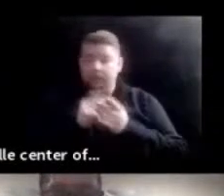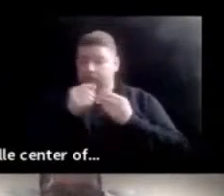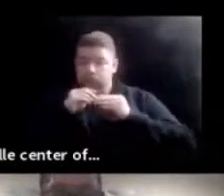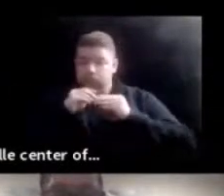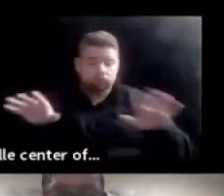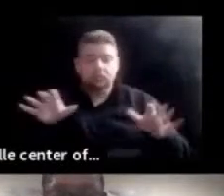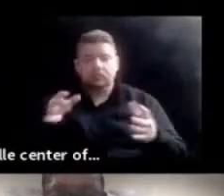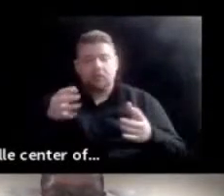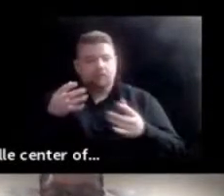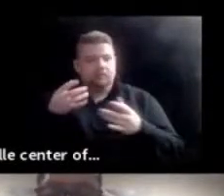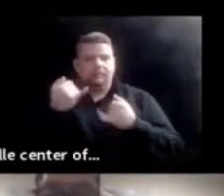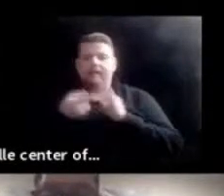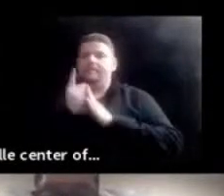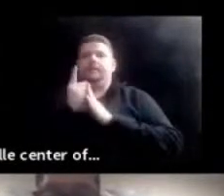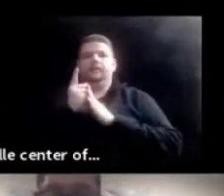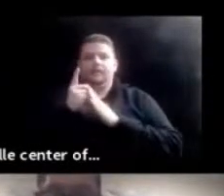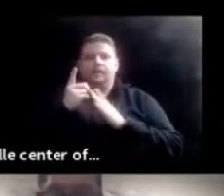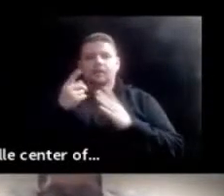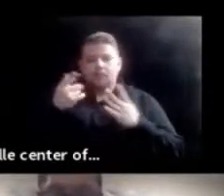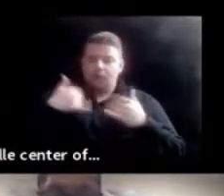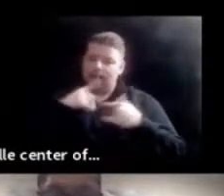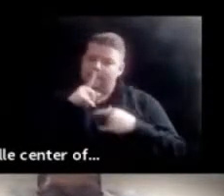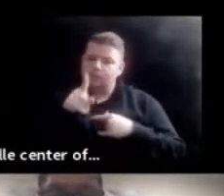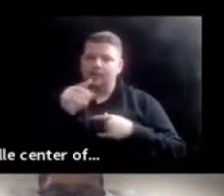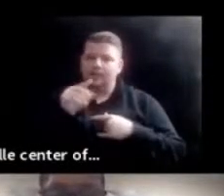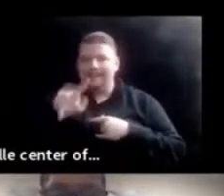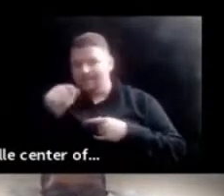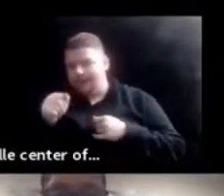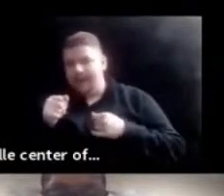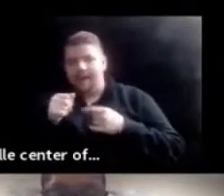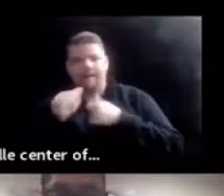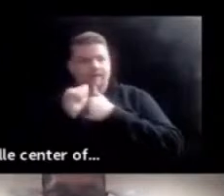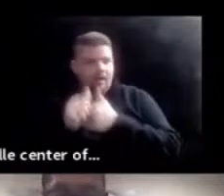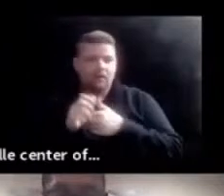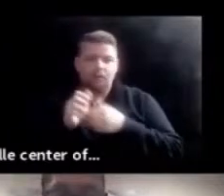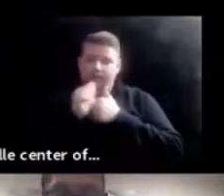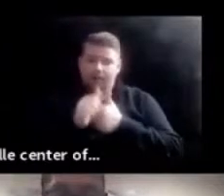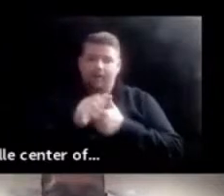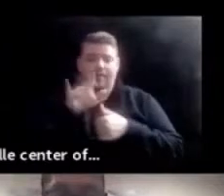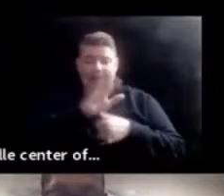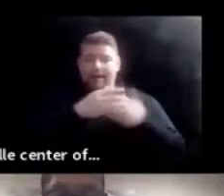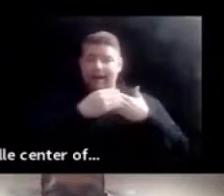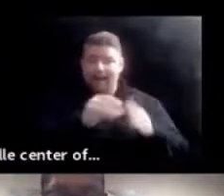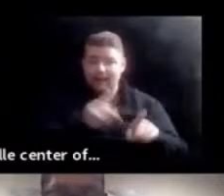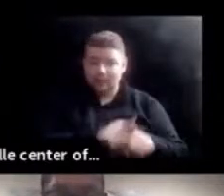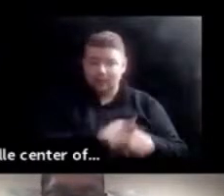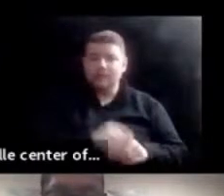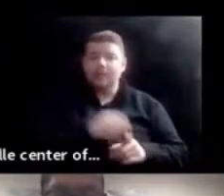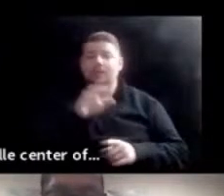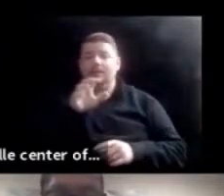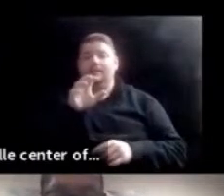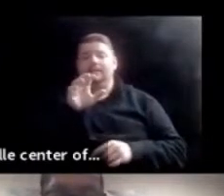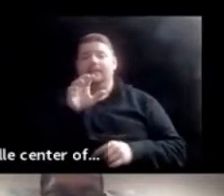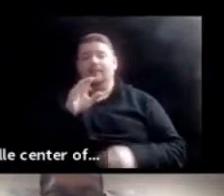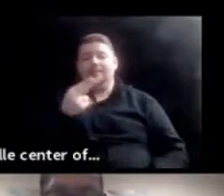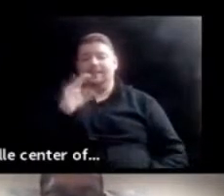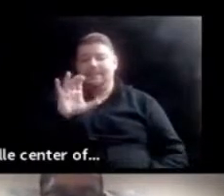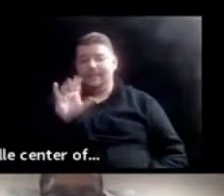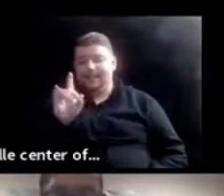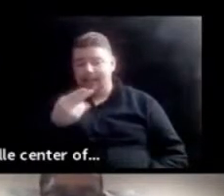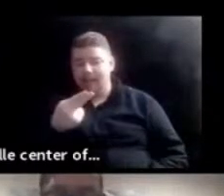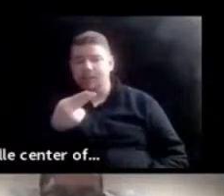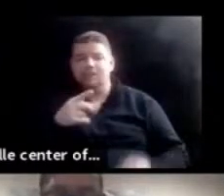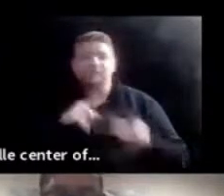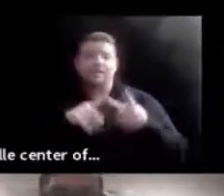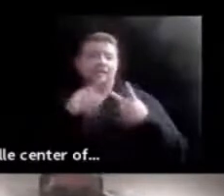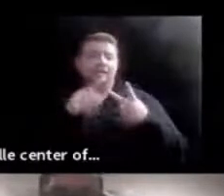And then had to make sure TDH was on board, since we follow their guidance as well. And so both TDH and us